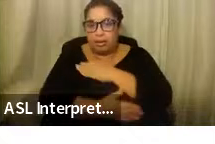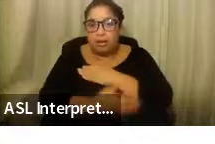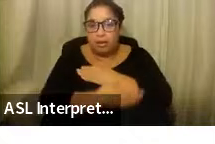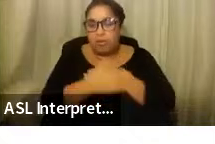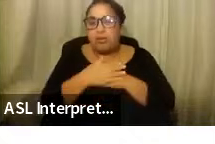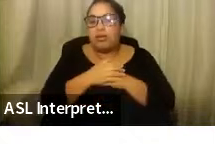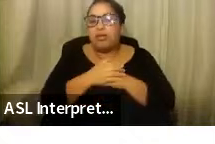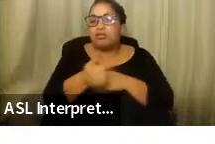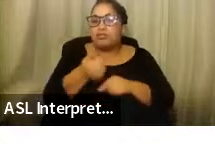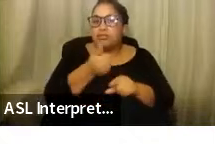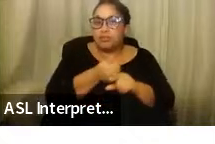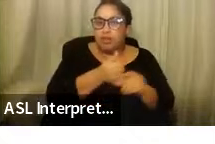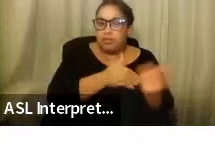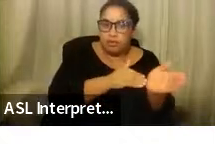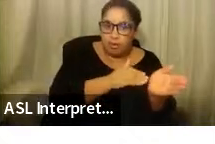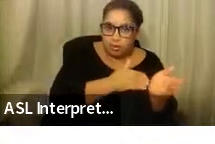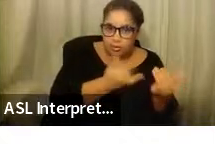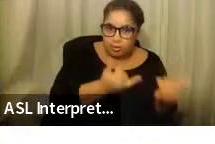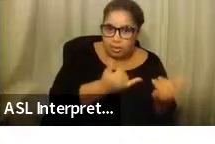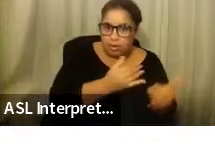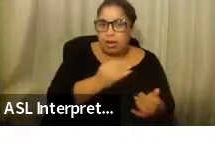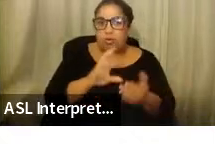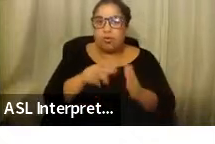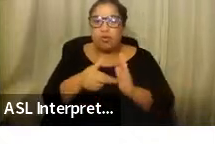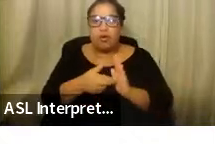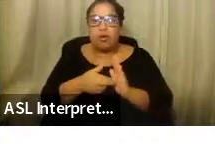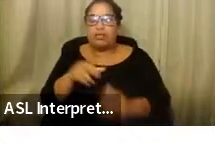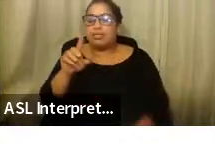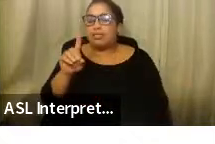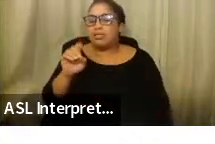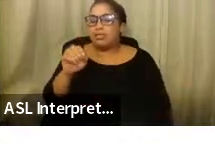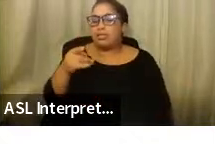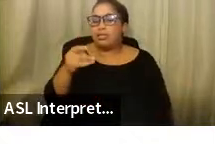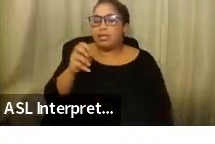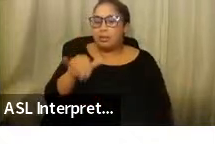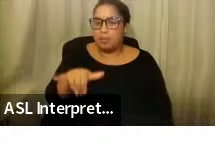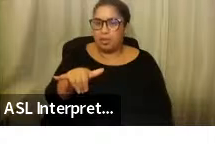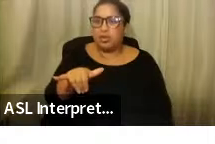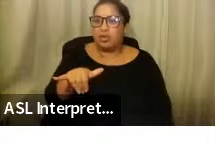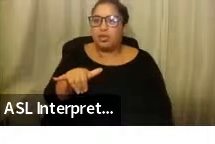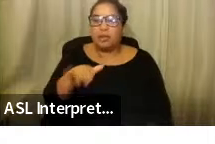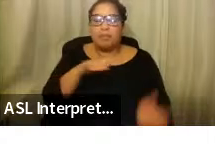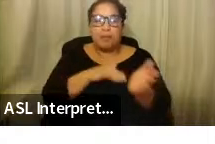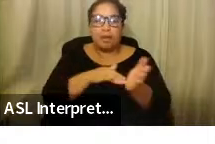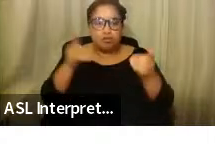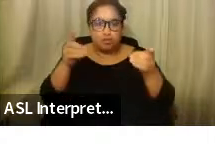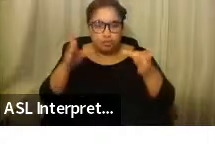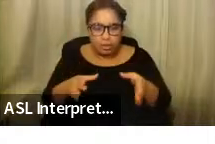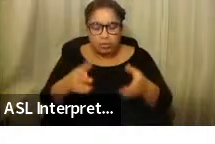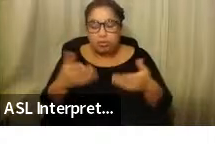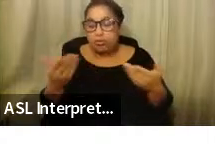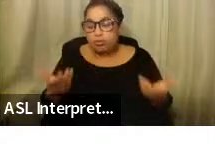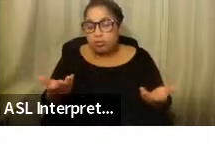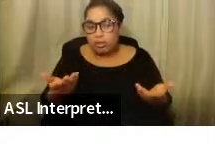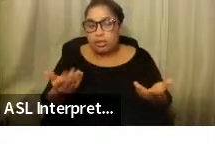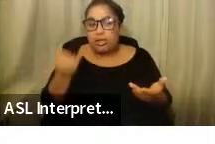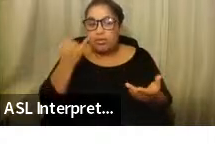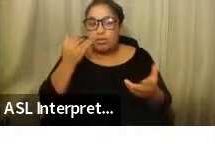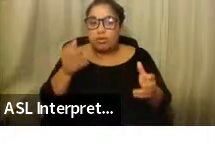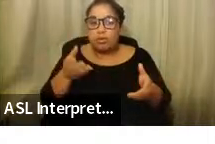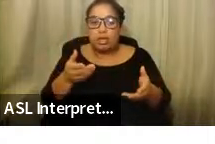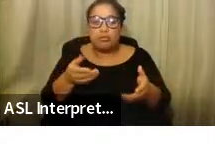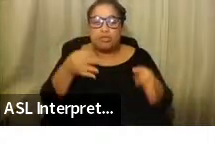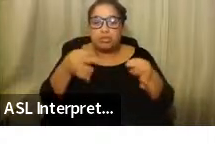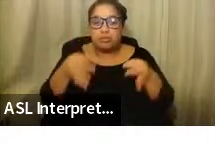physician in the emergency room, as well as your role as a deputy medical director for EMS. So if you could speak a little bit beyond what you have